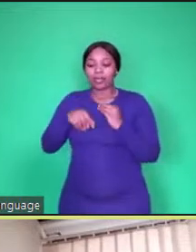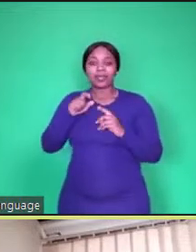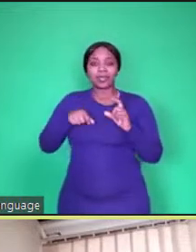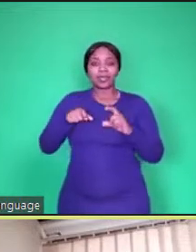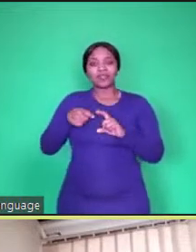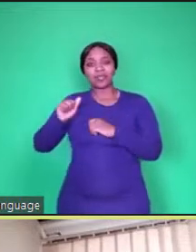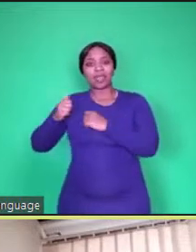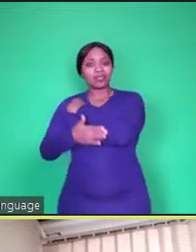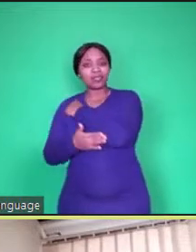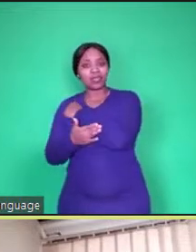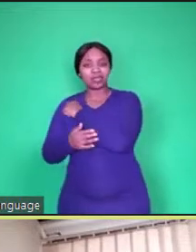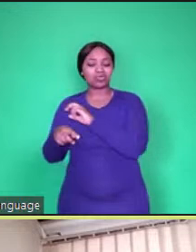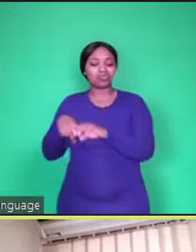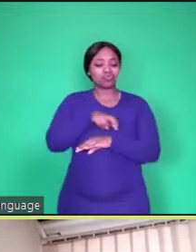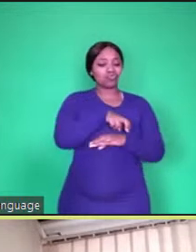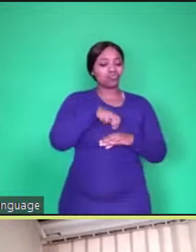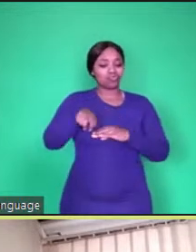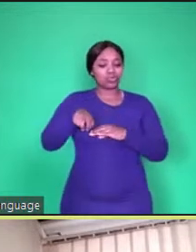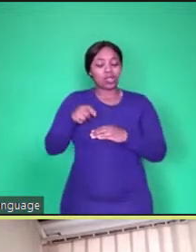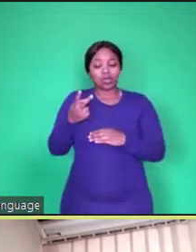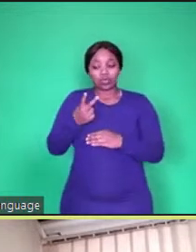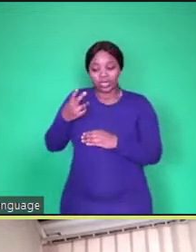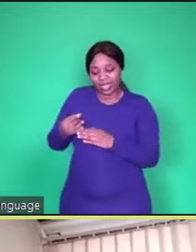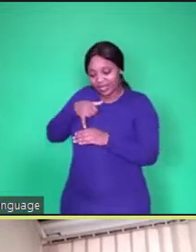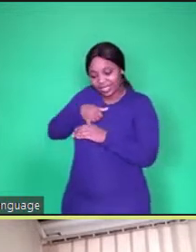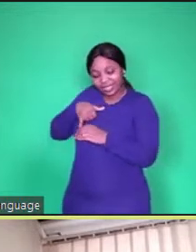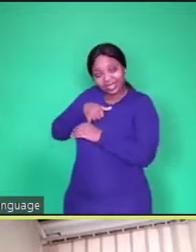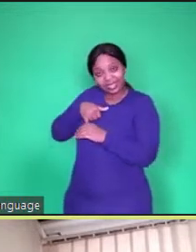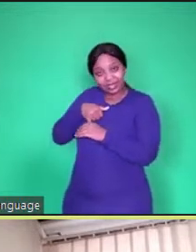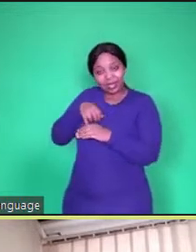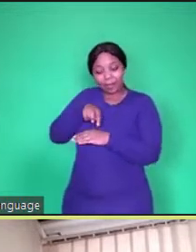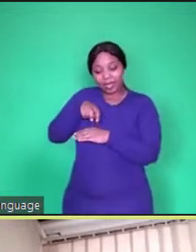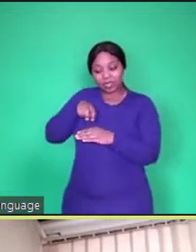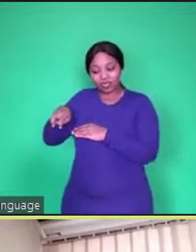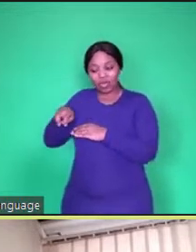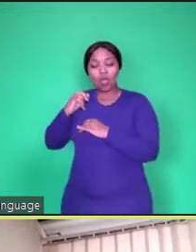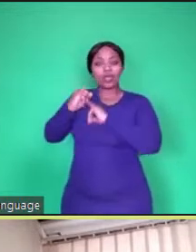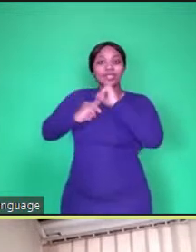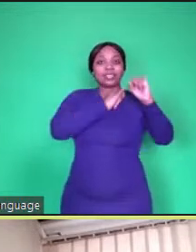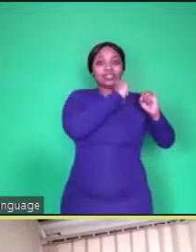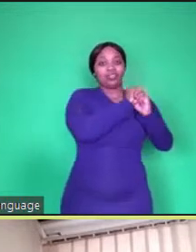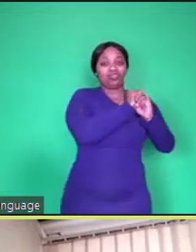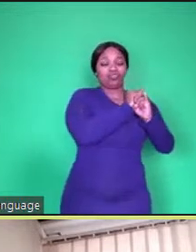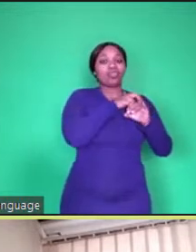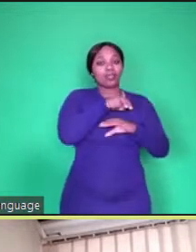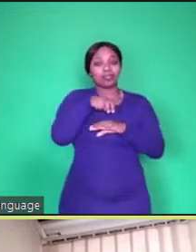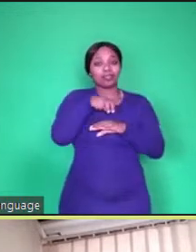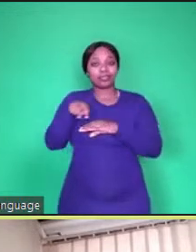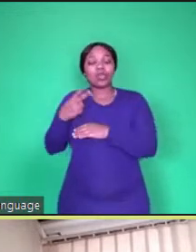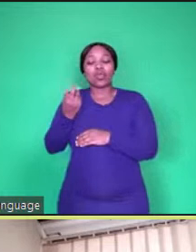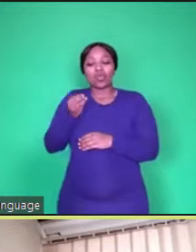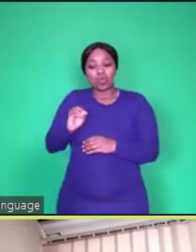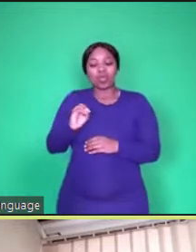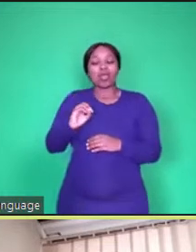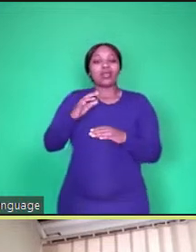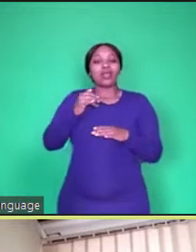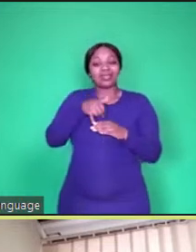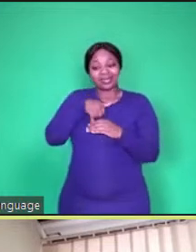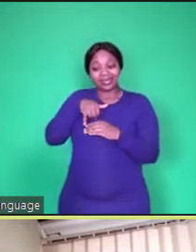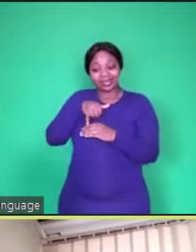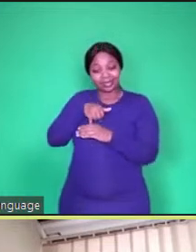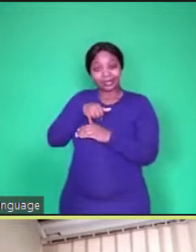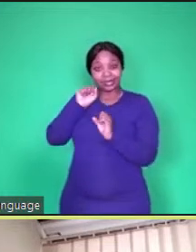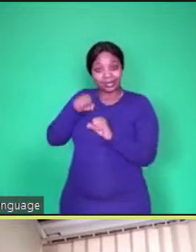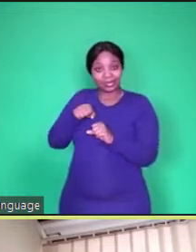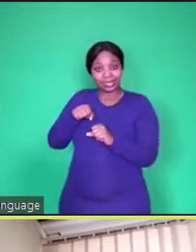international migration, there is an element here which is at home, which is more about internal. Internal, as various speakers